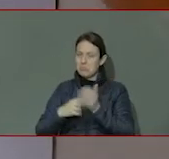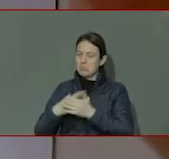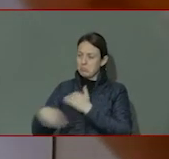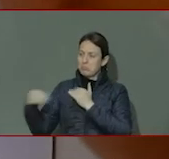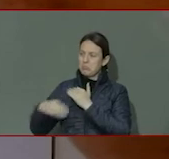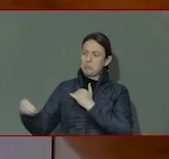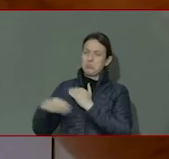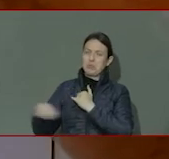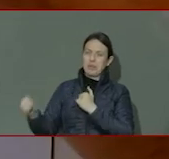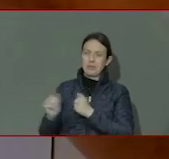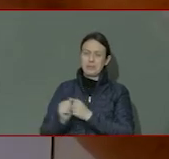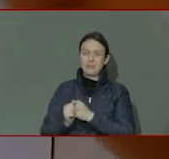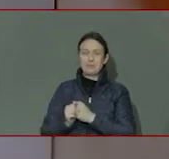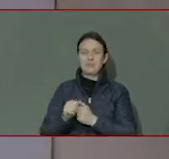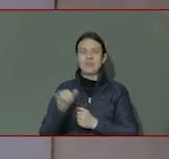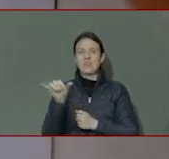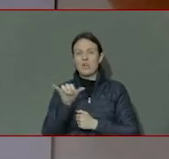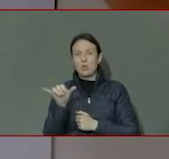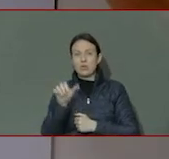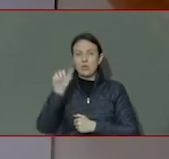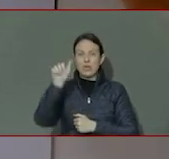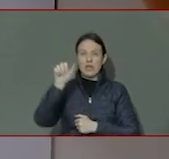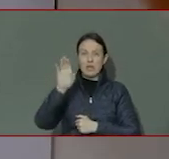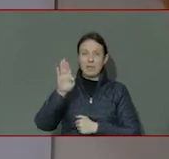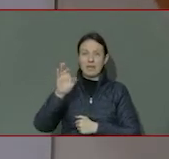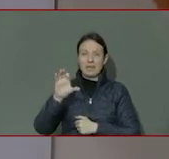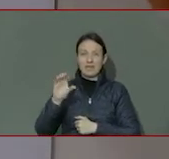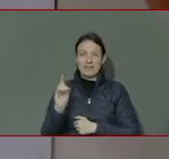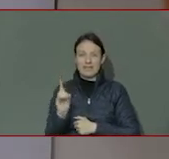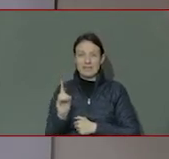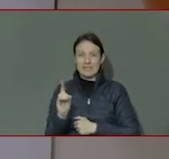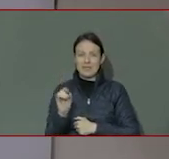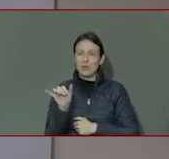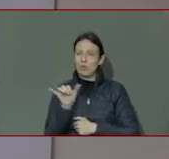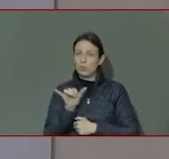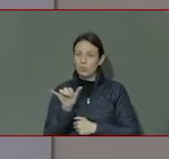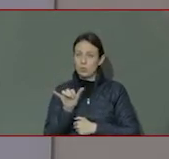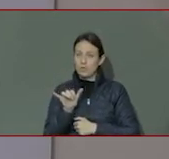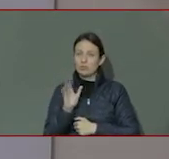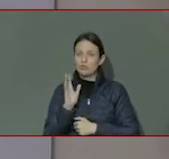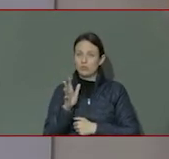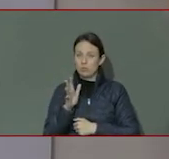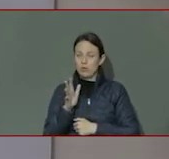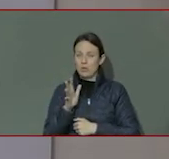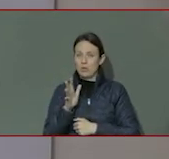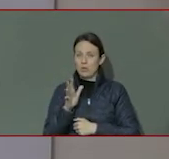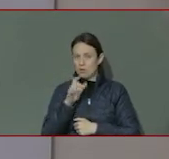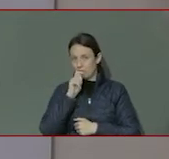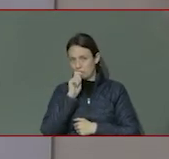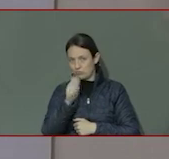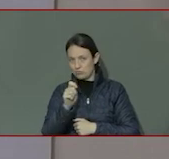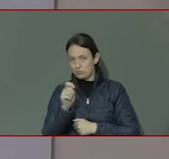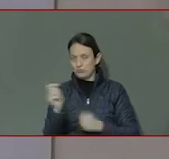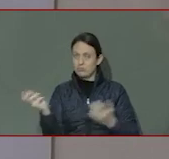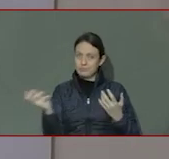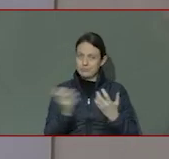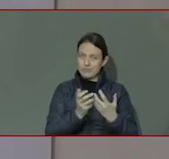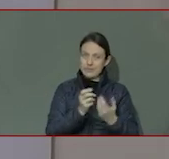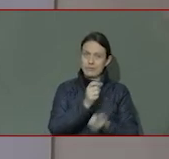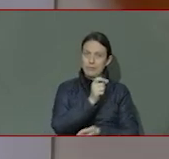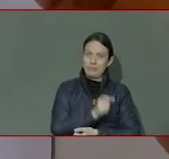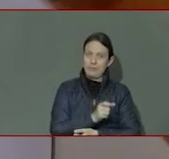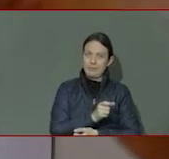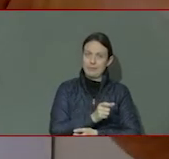Now, what does it say there? Which one of the following is the most likely effect of this tumor the person has? You